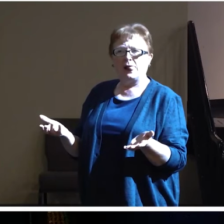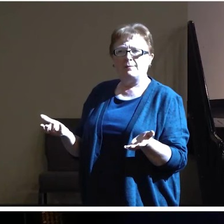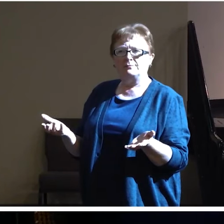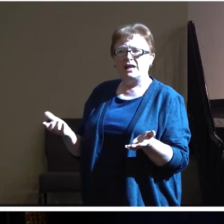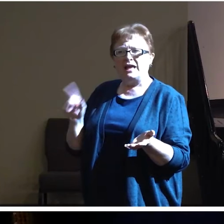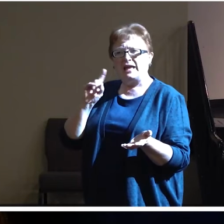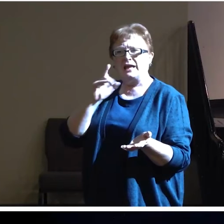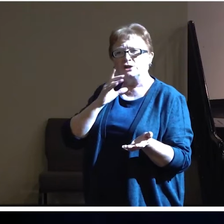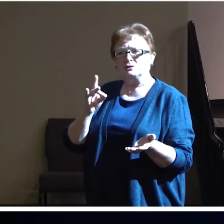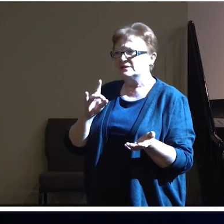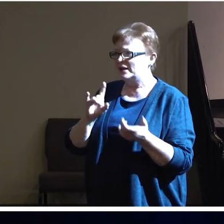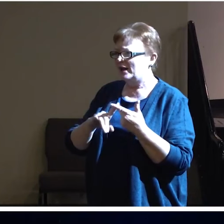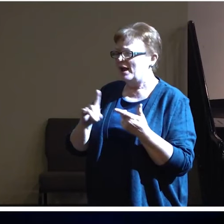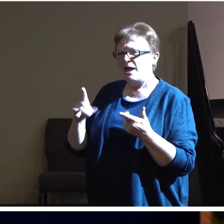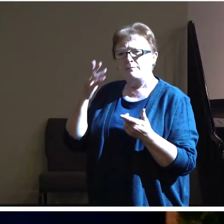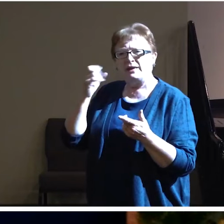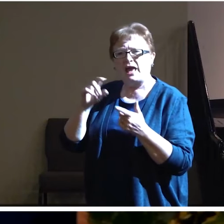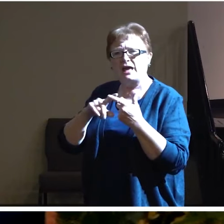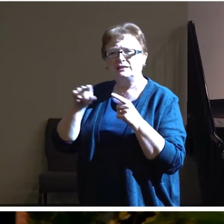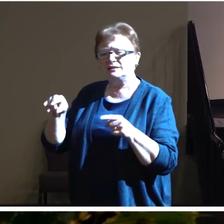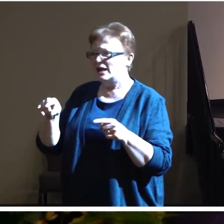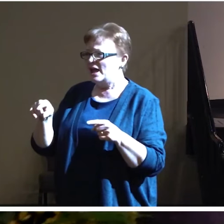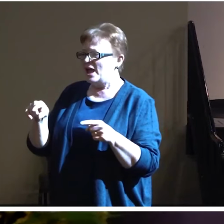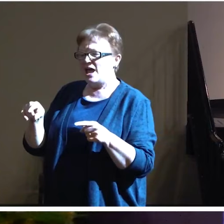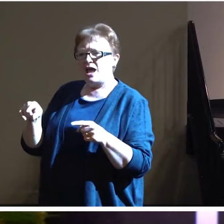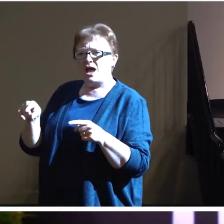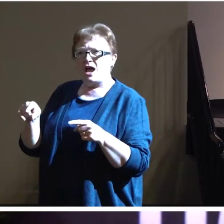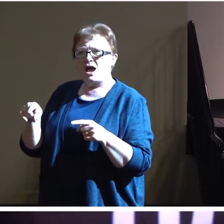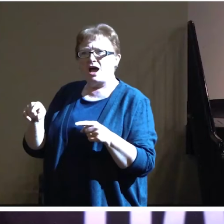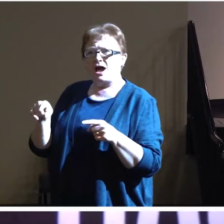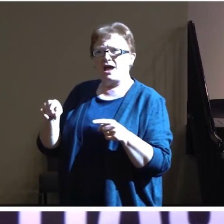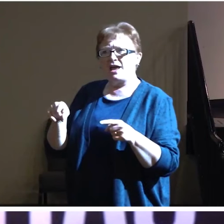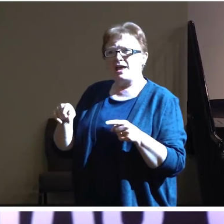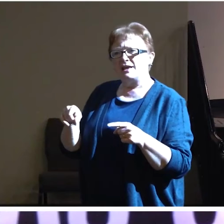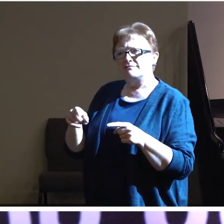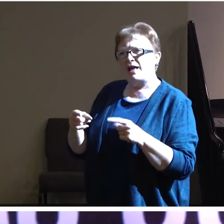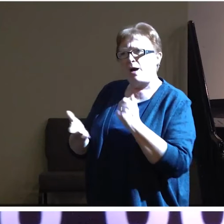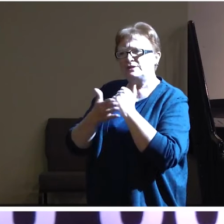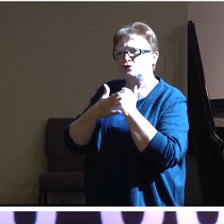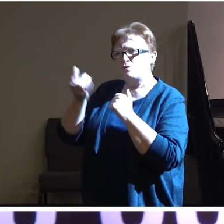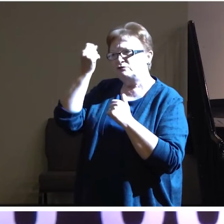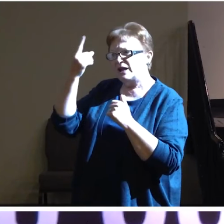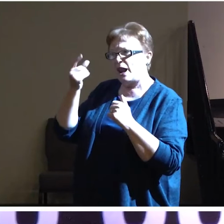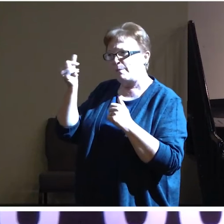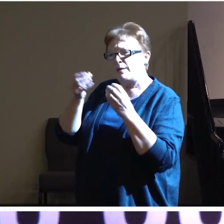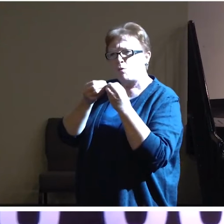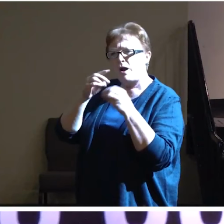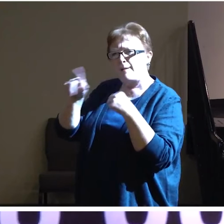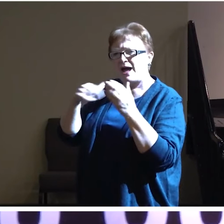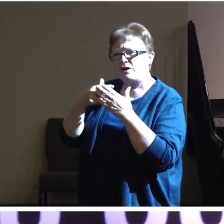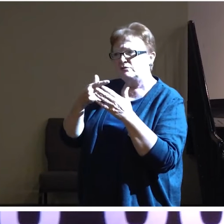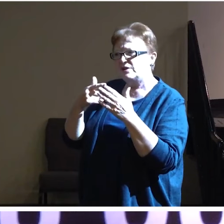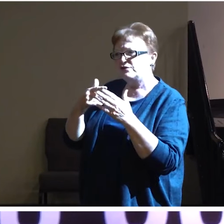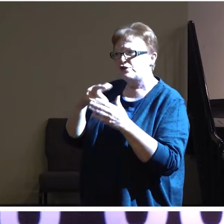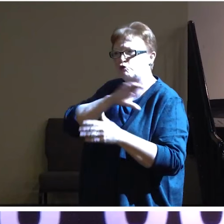fundamental and fascinating about the Christian faith, the gospel message.